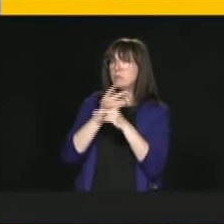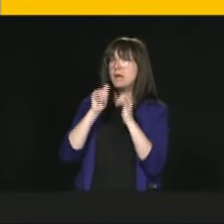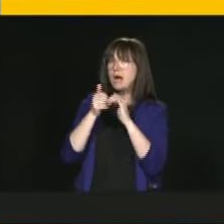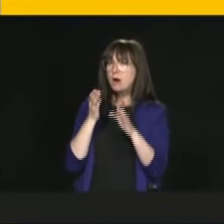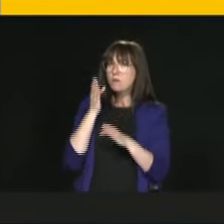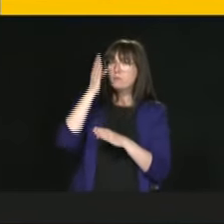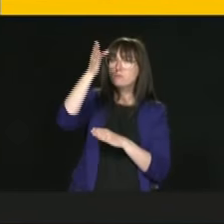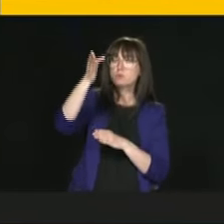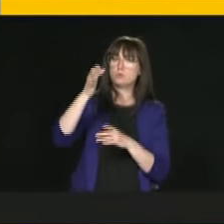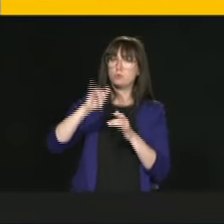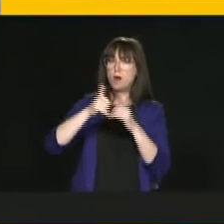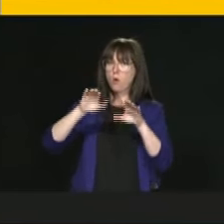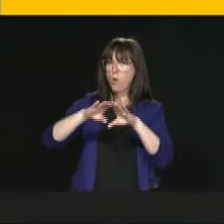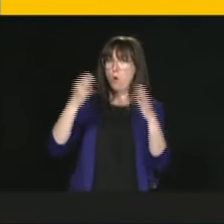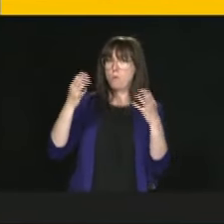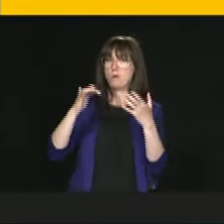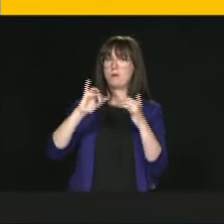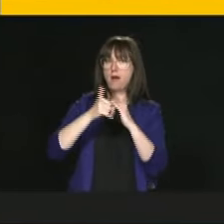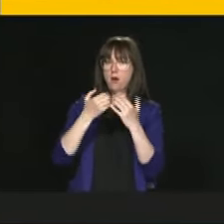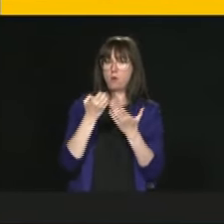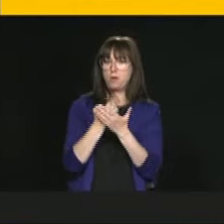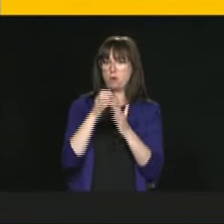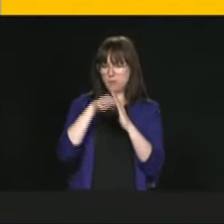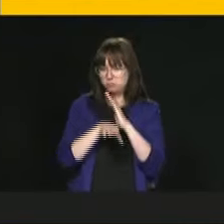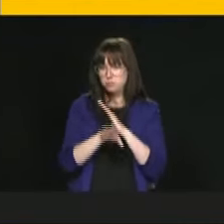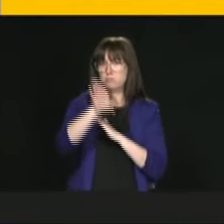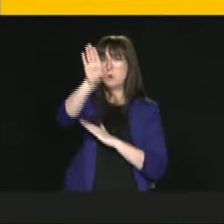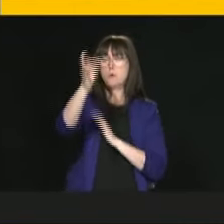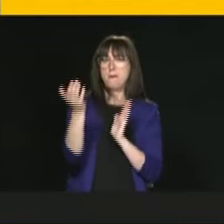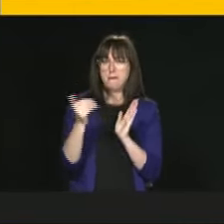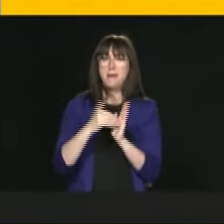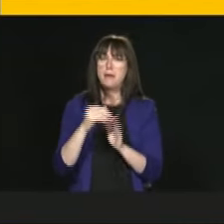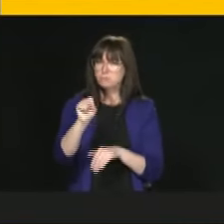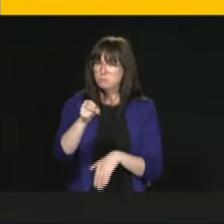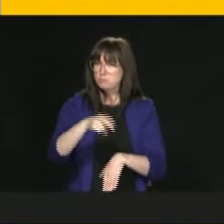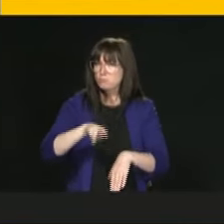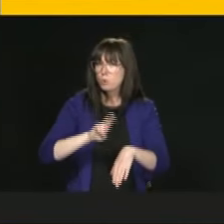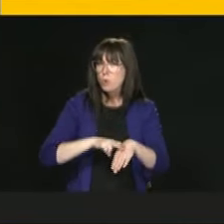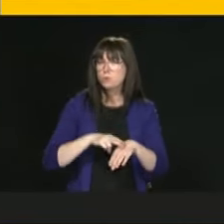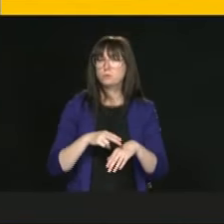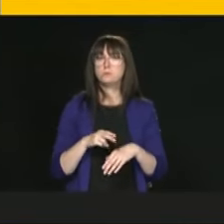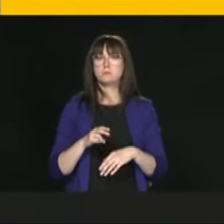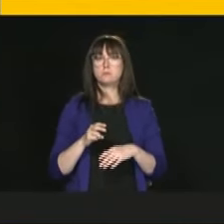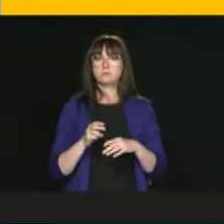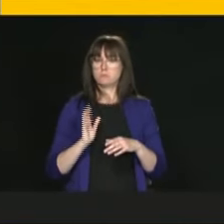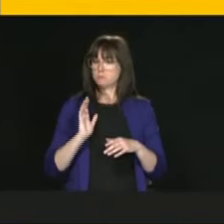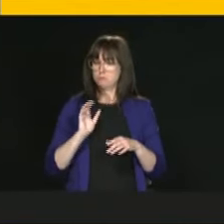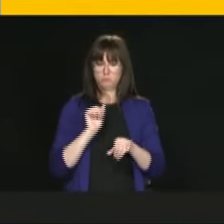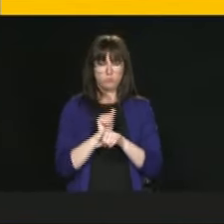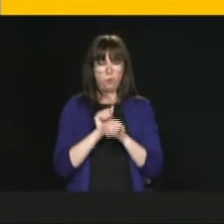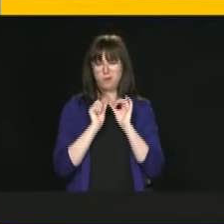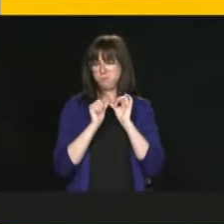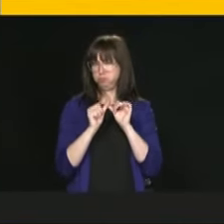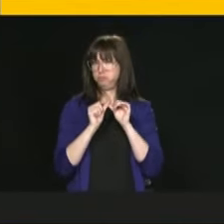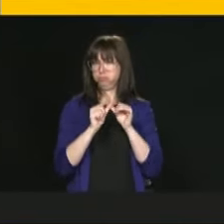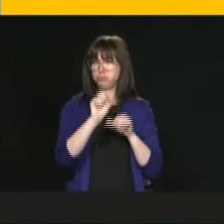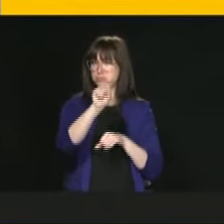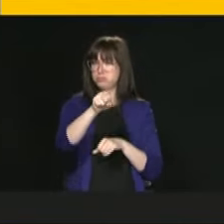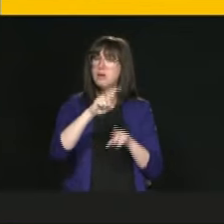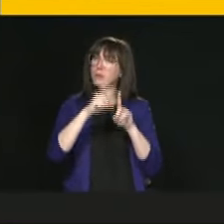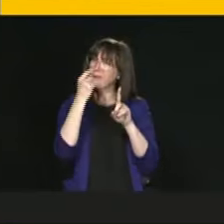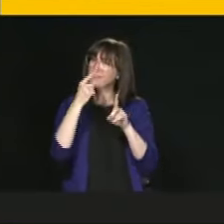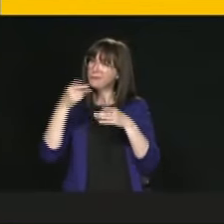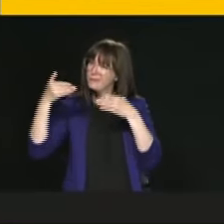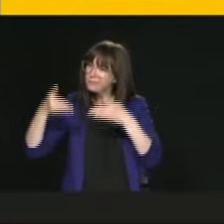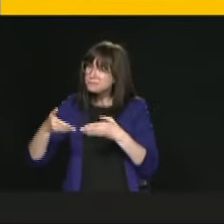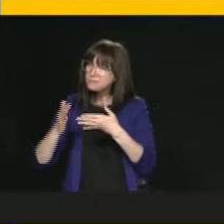required on the recovery of the economy. That is a significant amount of work that is ongoing. But our focus right now